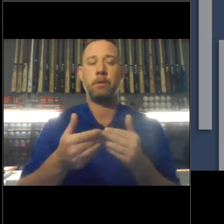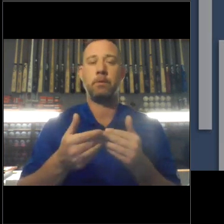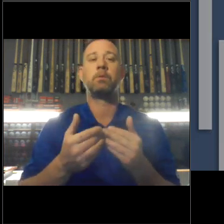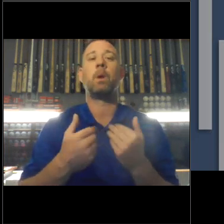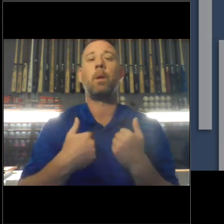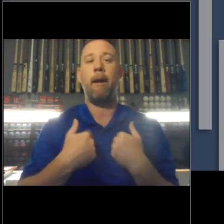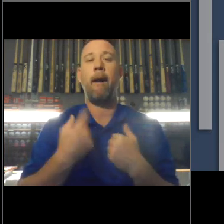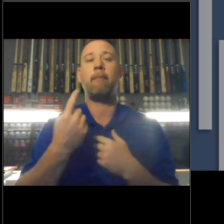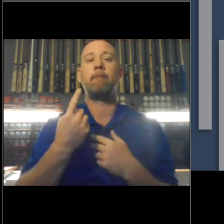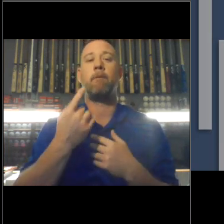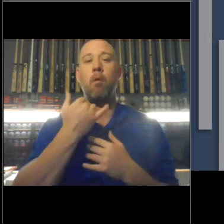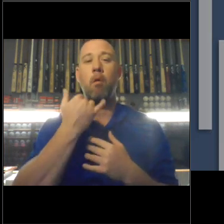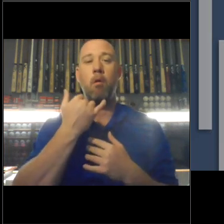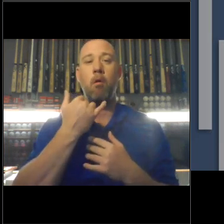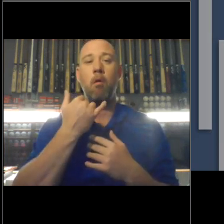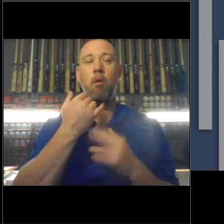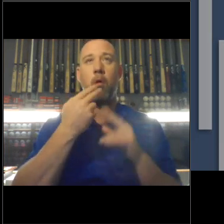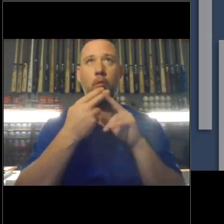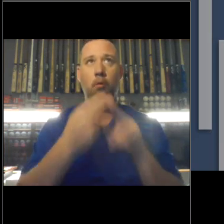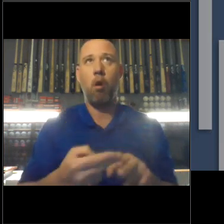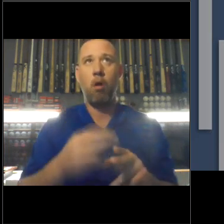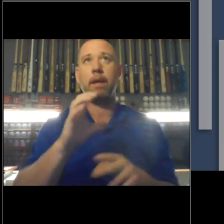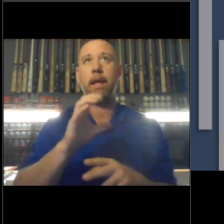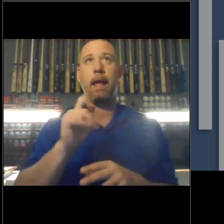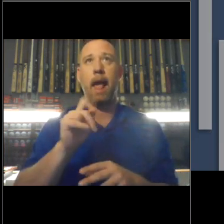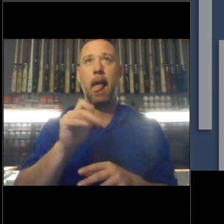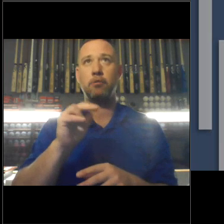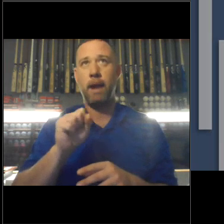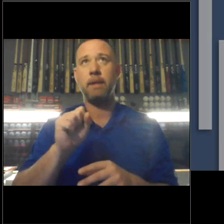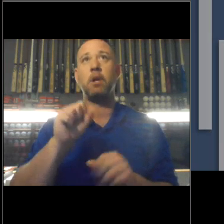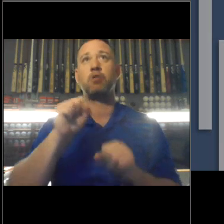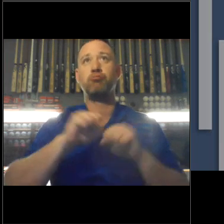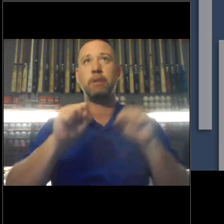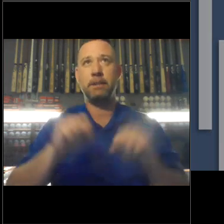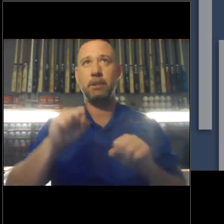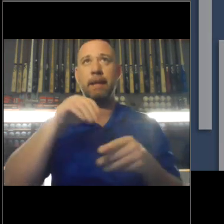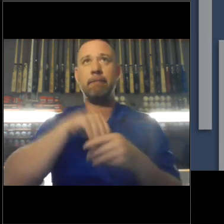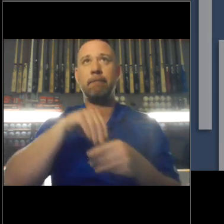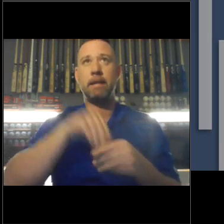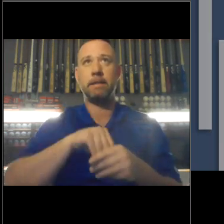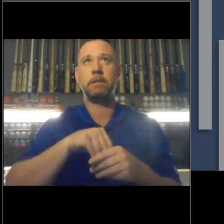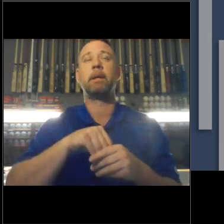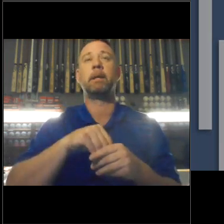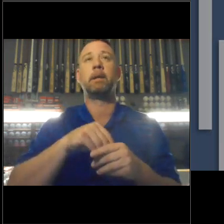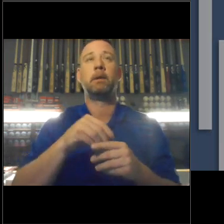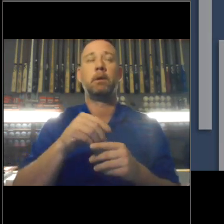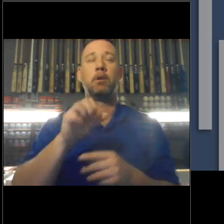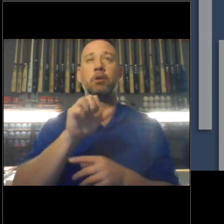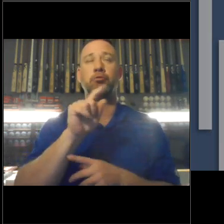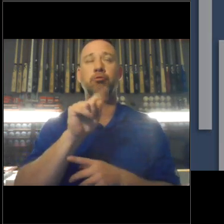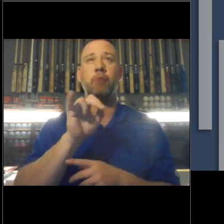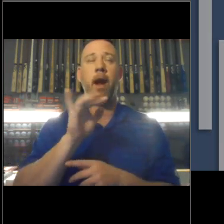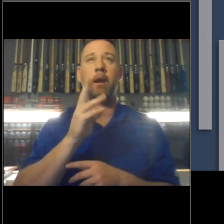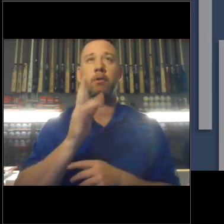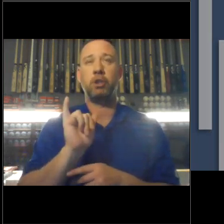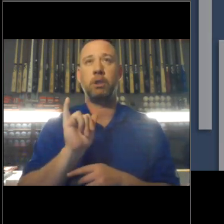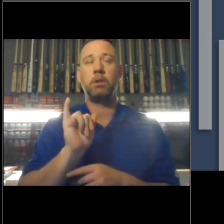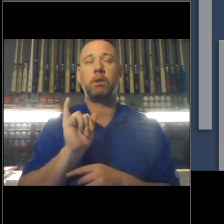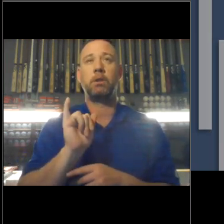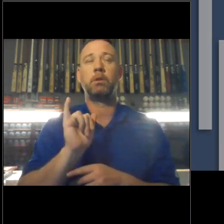that's called our Caltrans Strategic Investment Strategy, and that actually takes all of